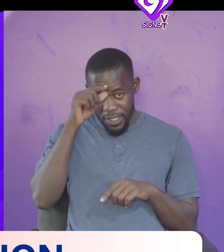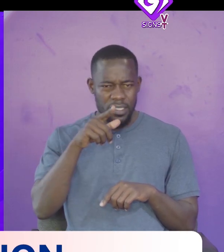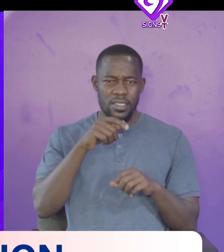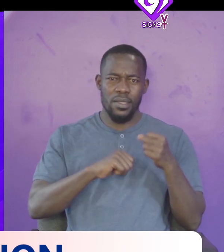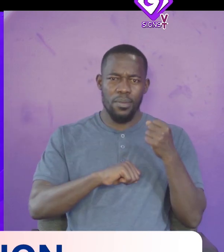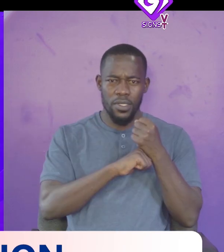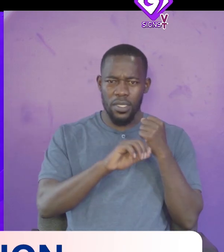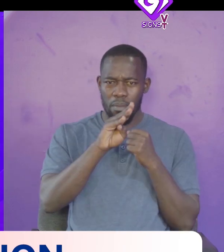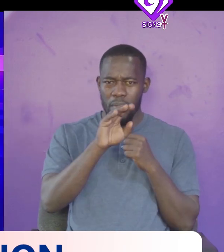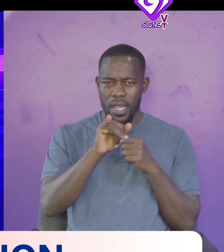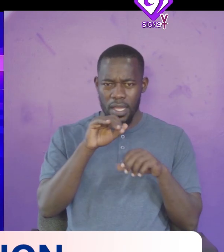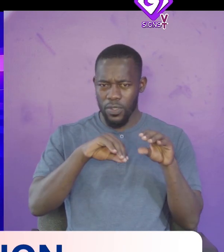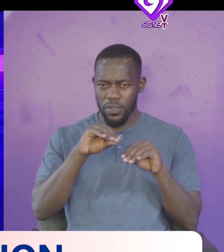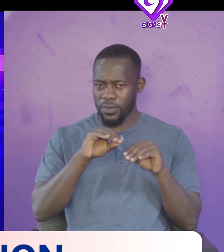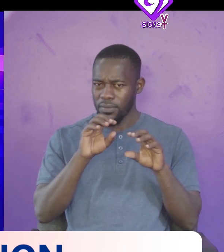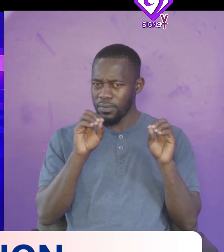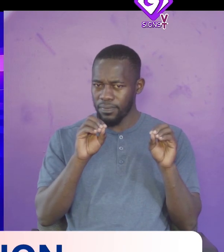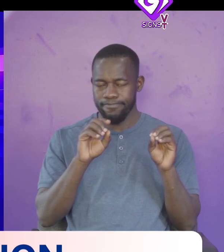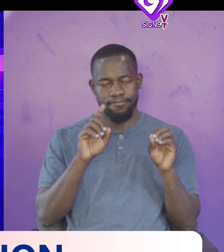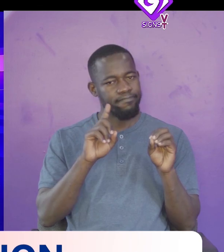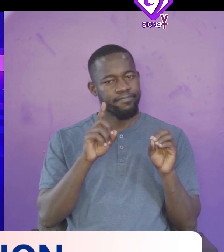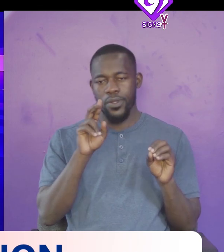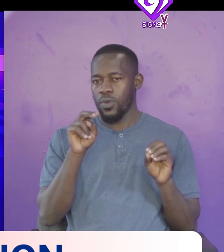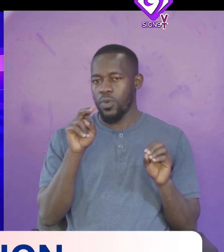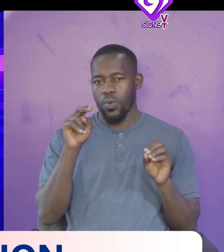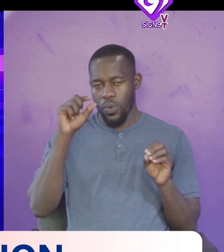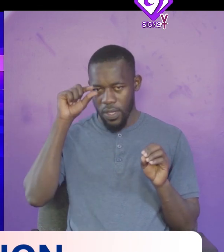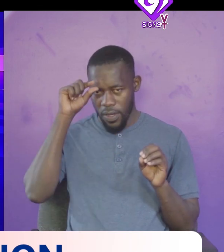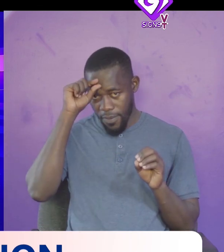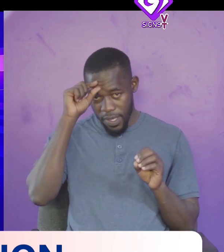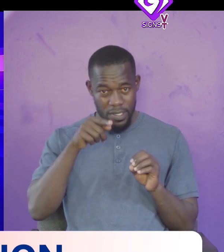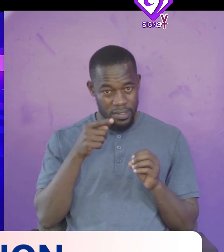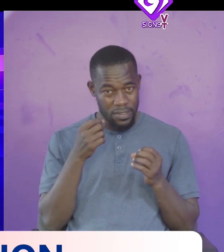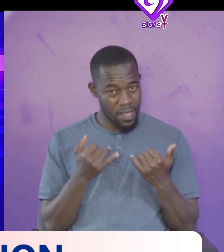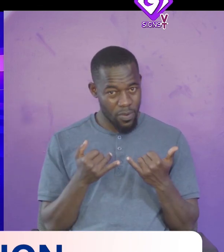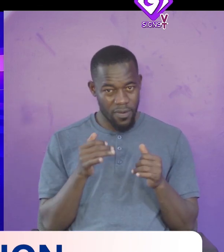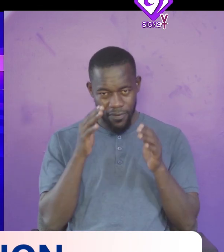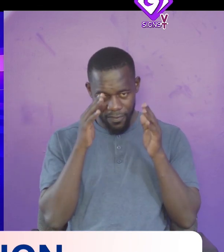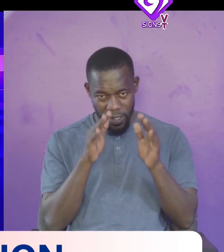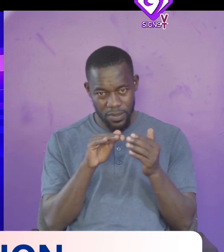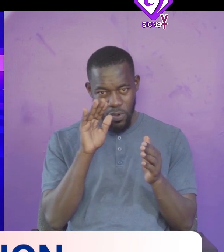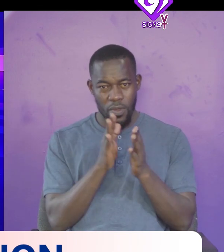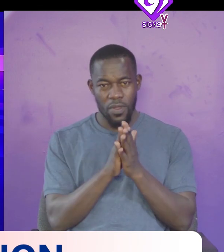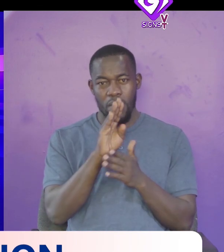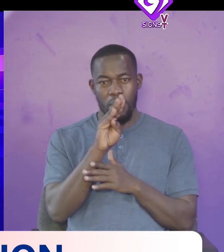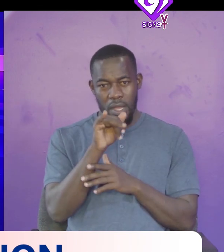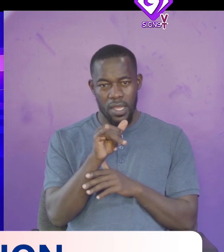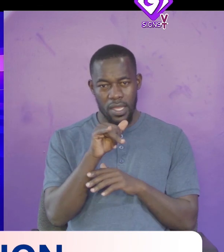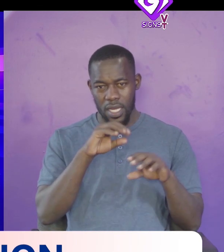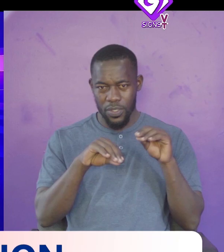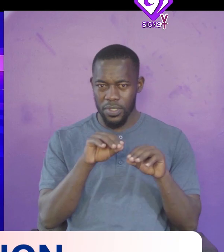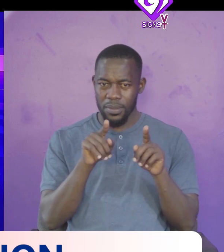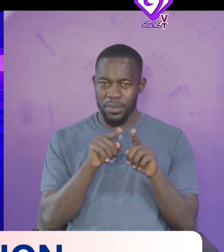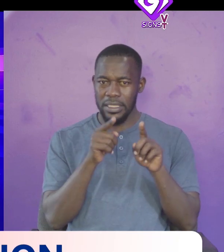true? No, we've seen this government really doing work in by-elections. People have camped literally in these by-elections,